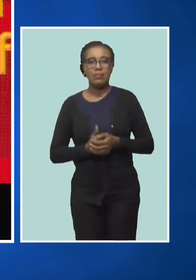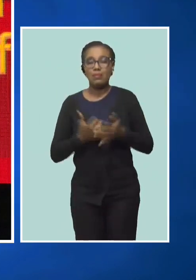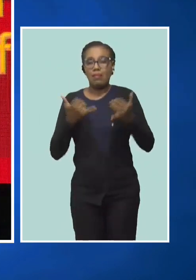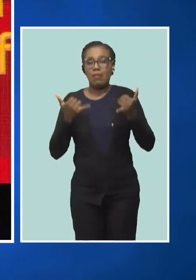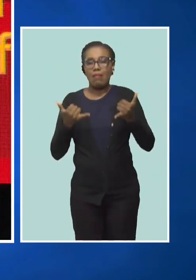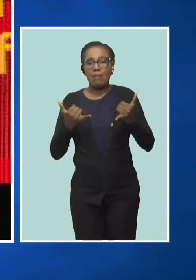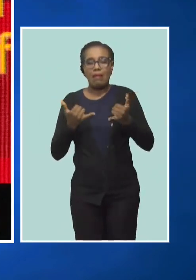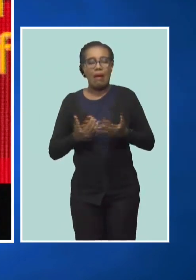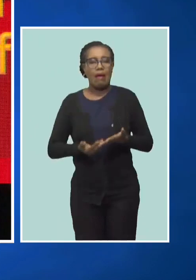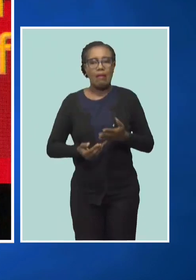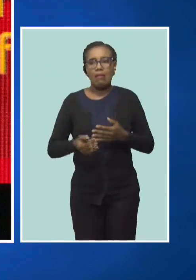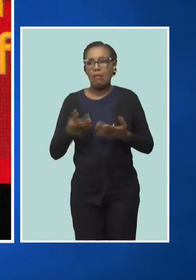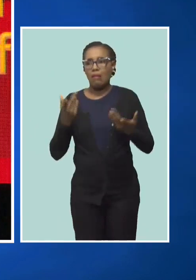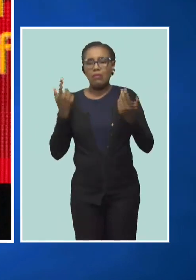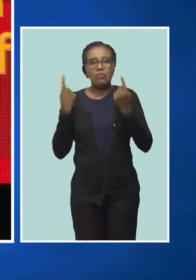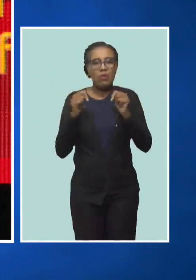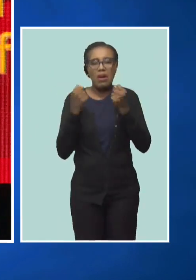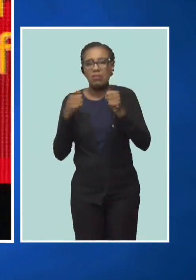to reach the rest of the world